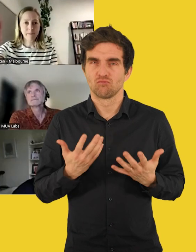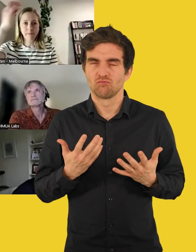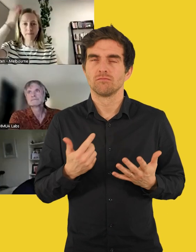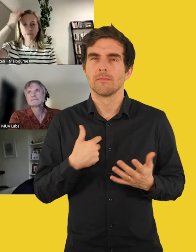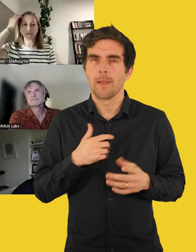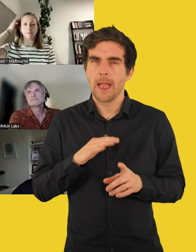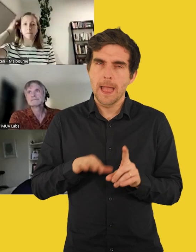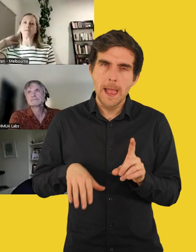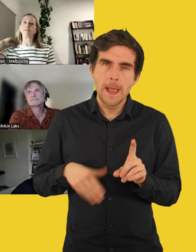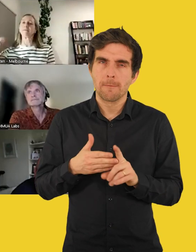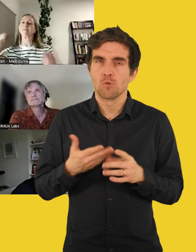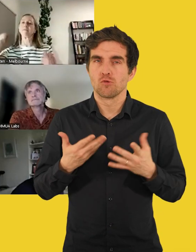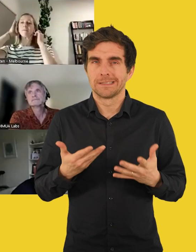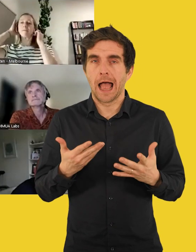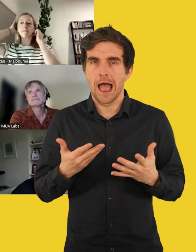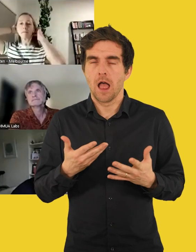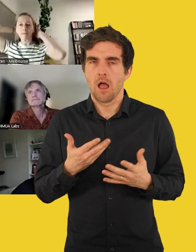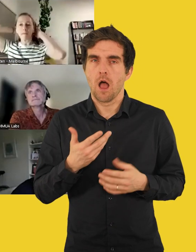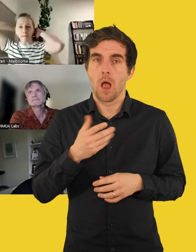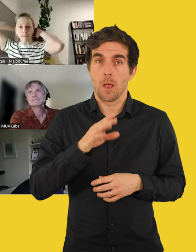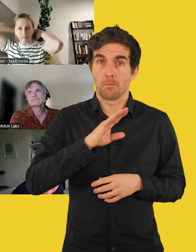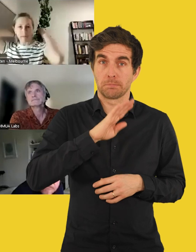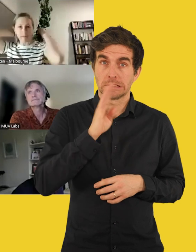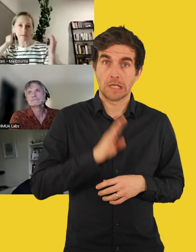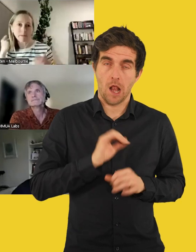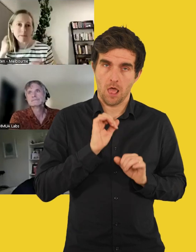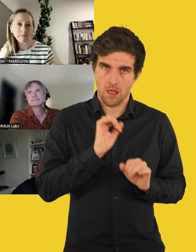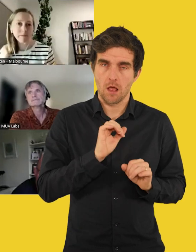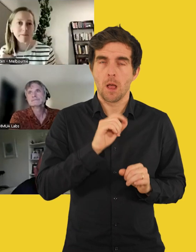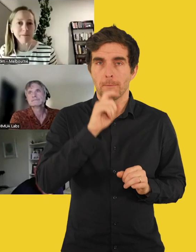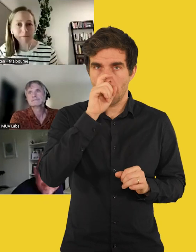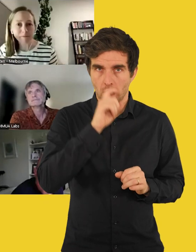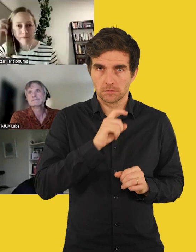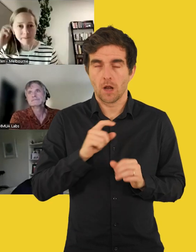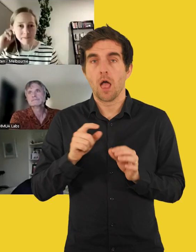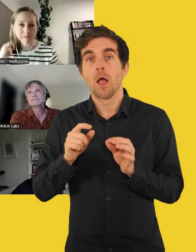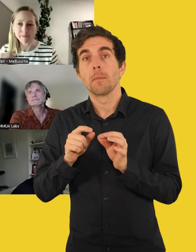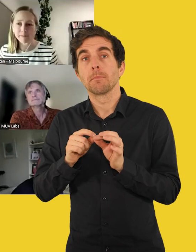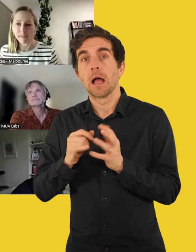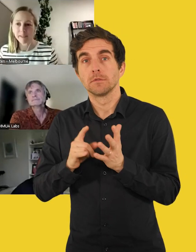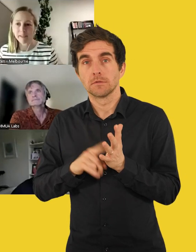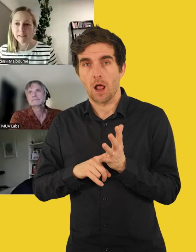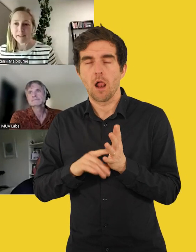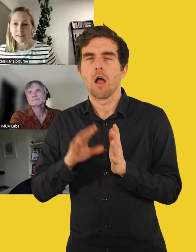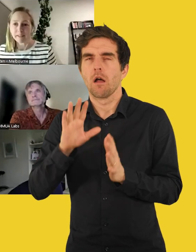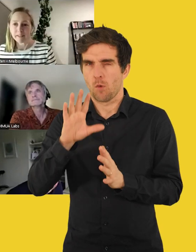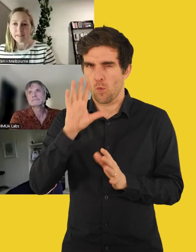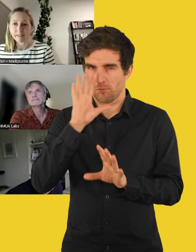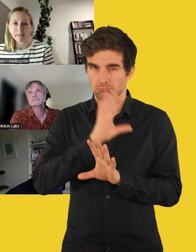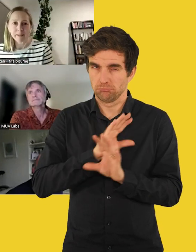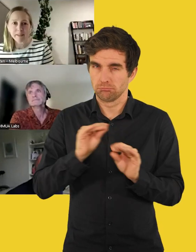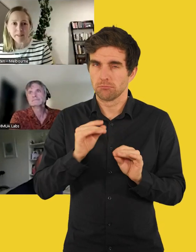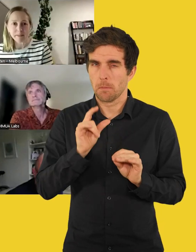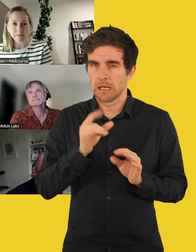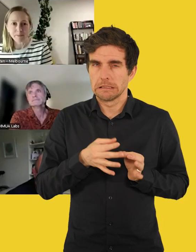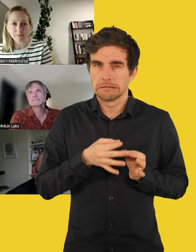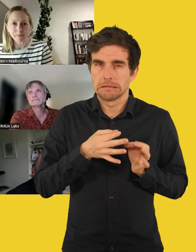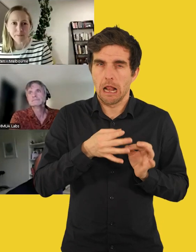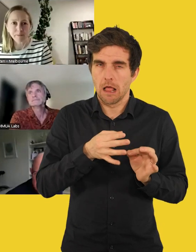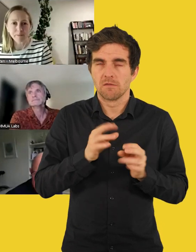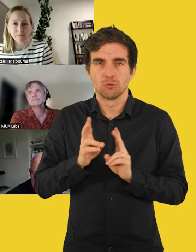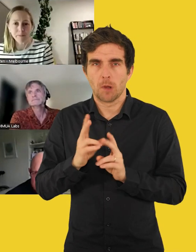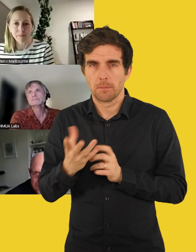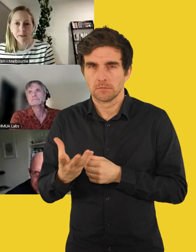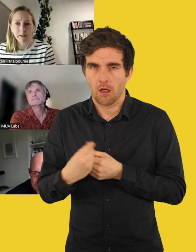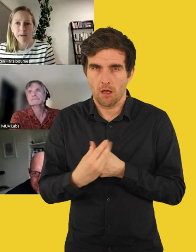Now this session was intended to be in Brazilian to Portuguese and BSL, so we've had a bit of a delay in those